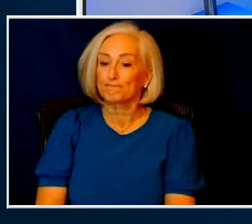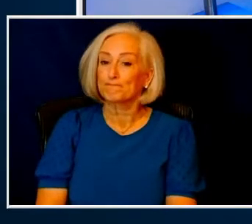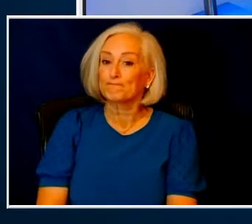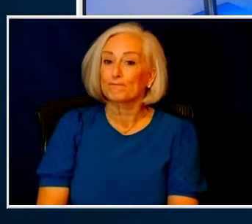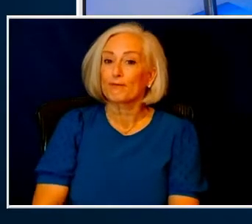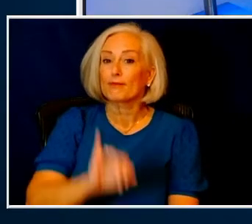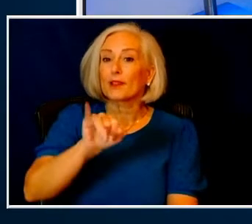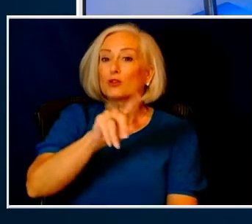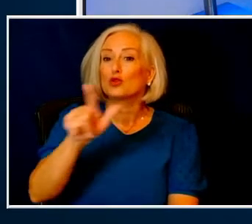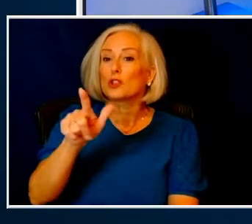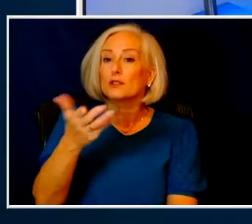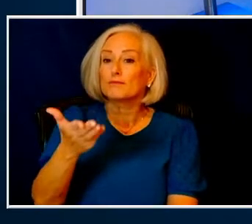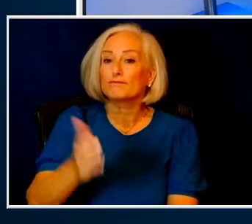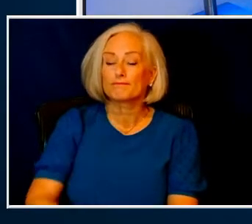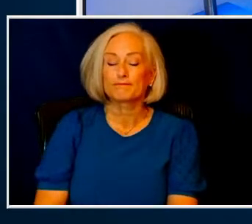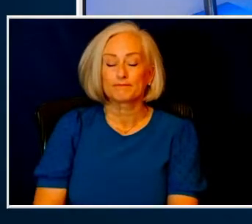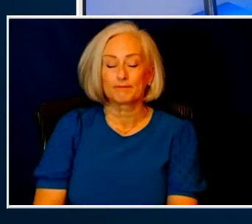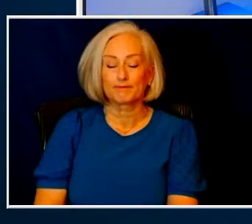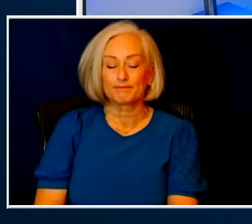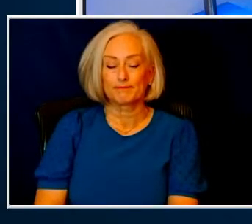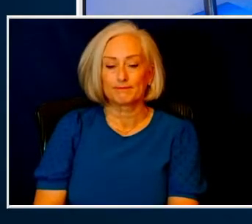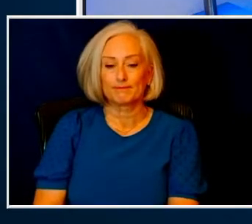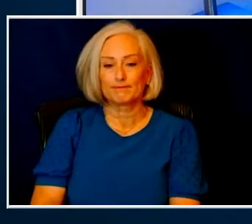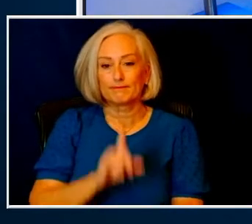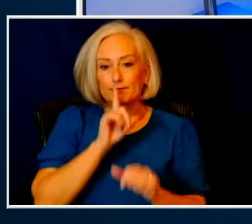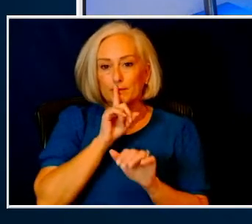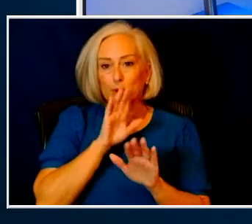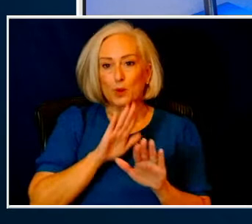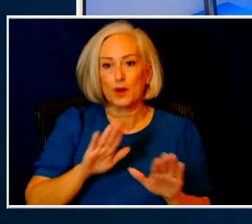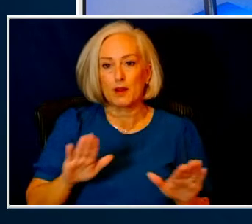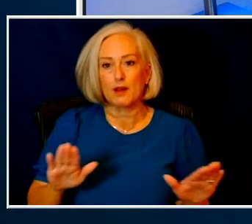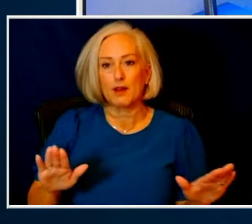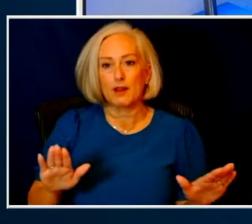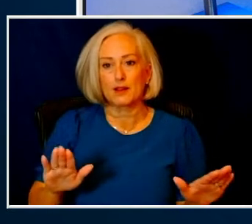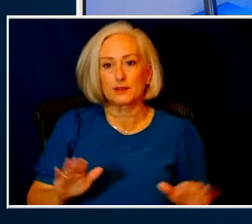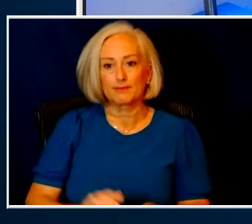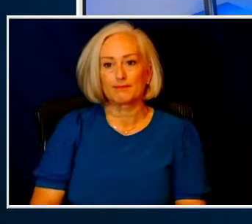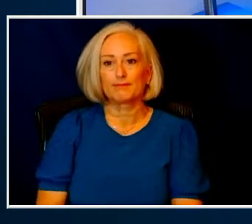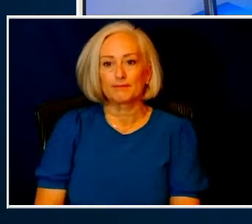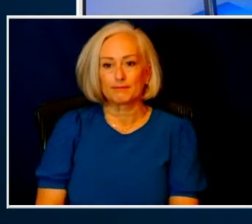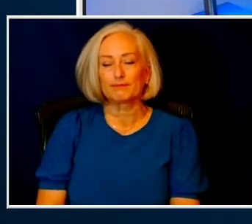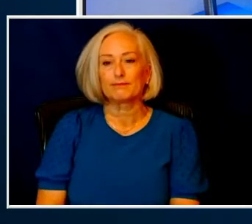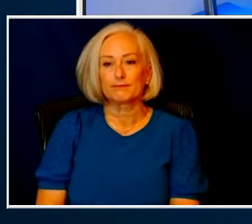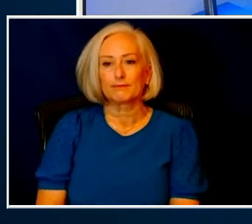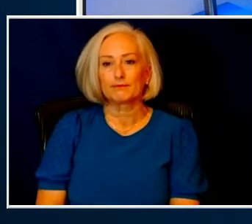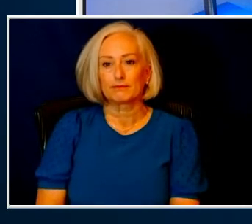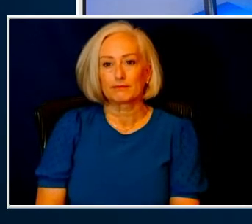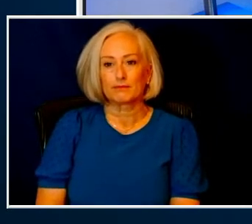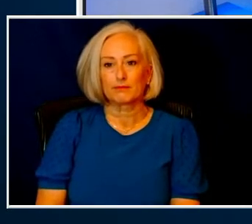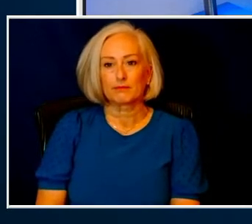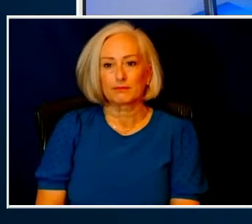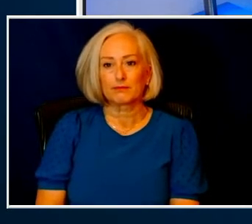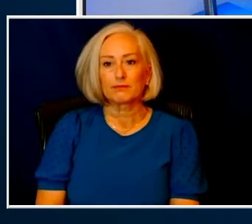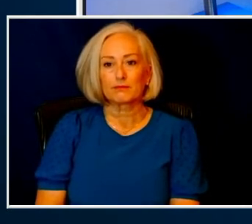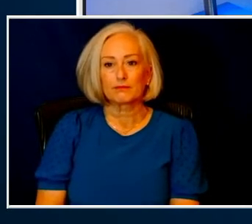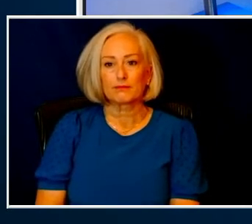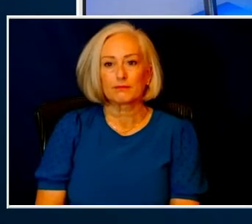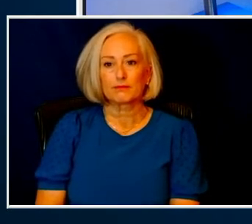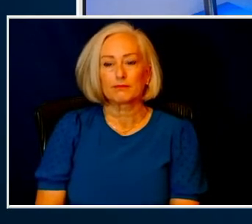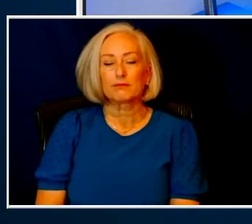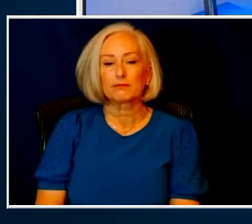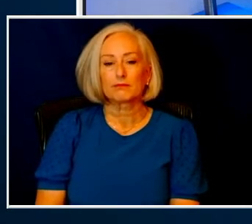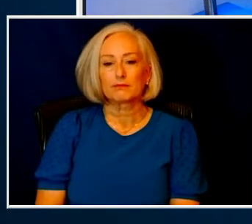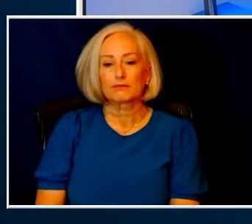Okay, we have several and I want to roll right through them. So Jean says, hi Jean, I haven't seen you in a long time. It's fun being back doing questions.